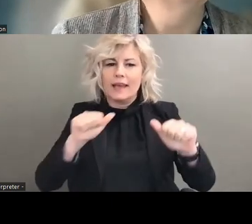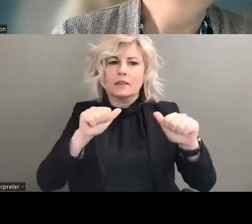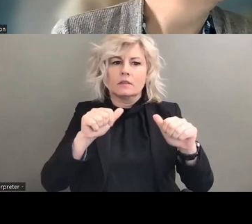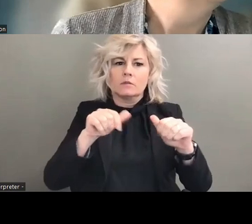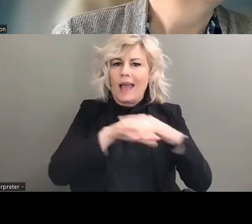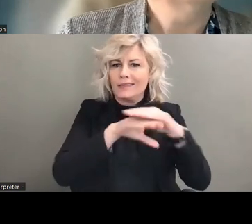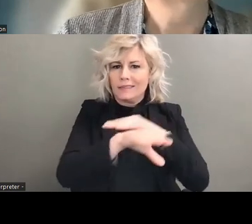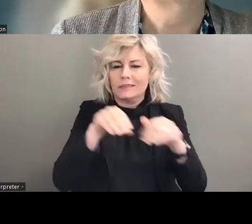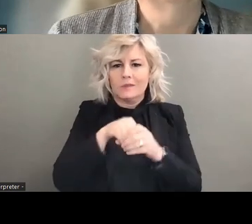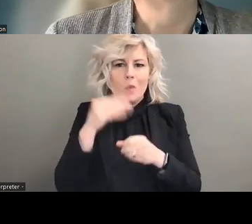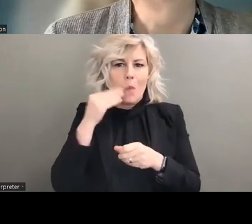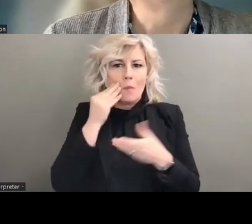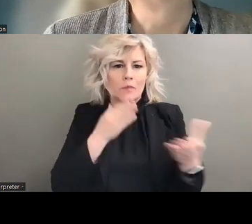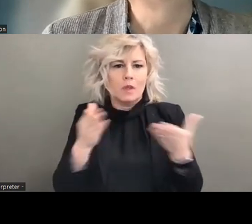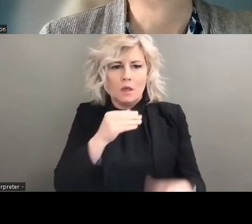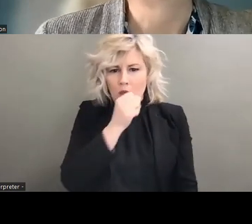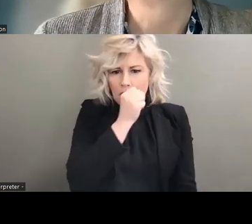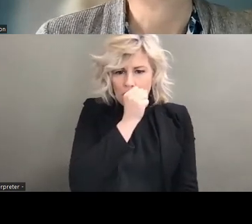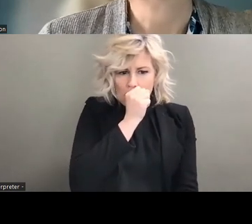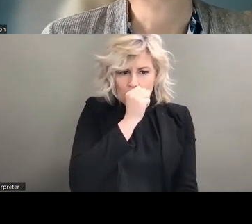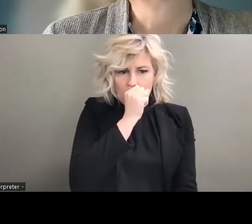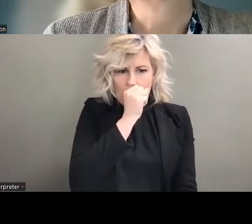services. Next.